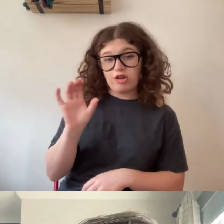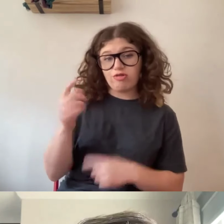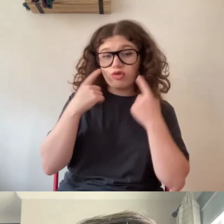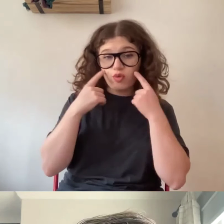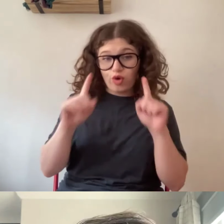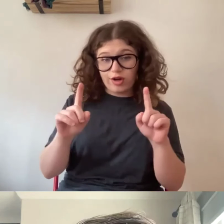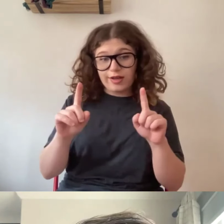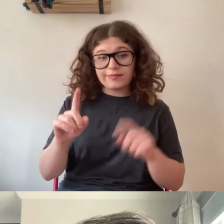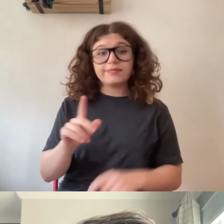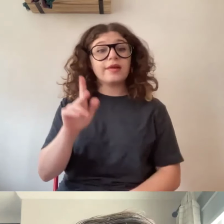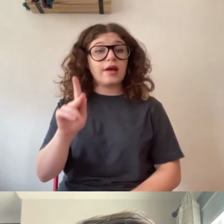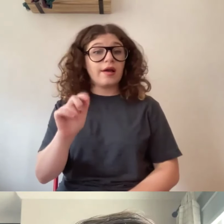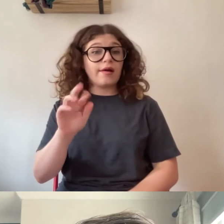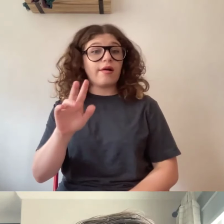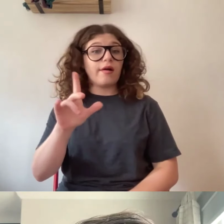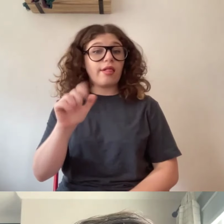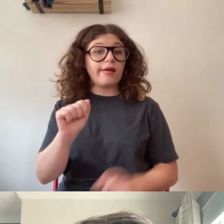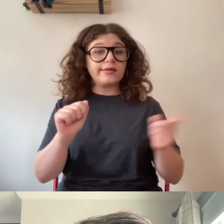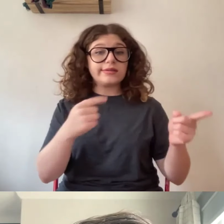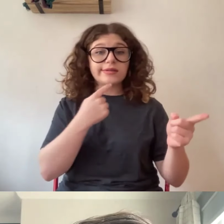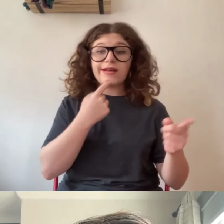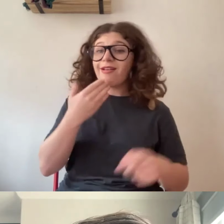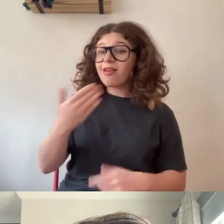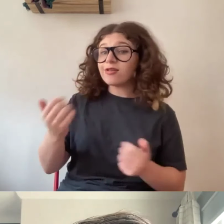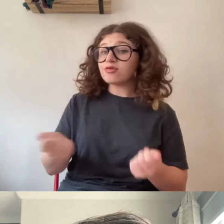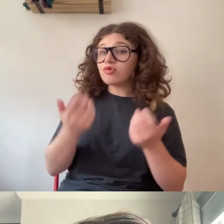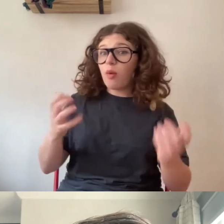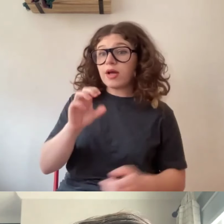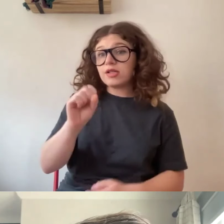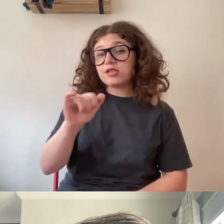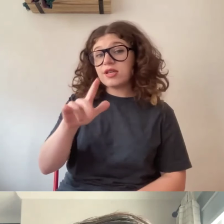Thank you so much, Sylvia, for